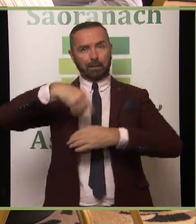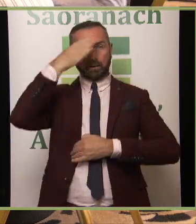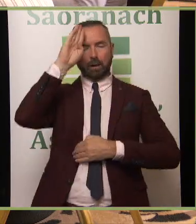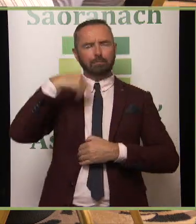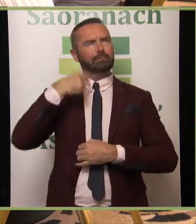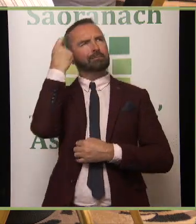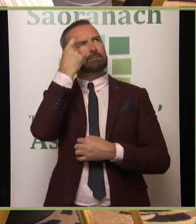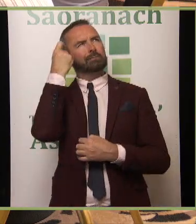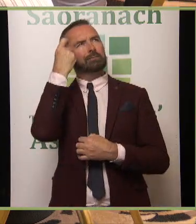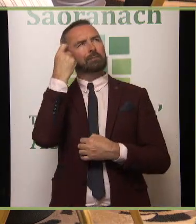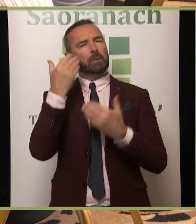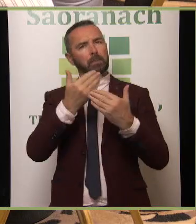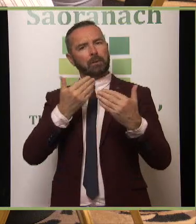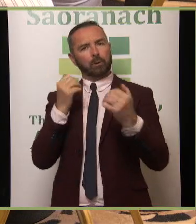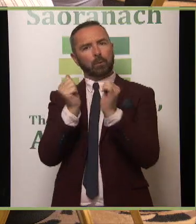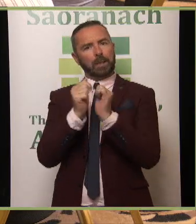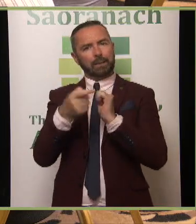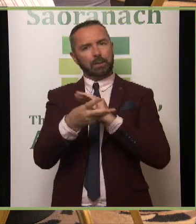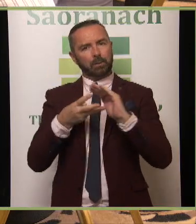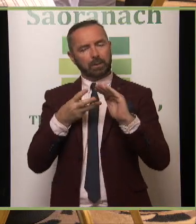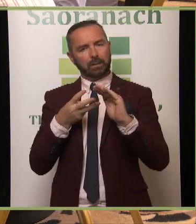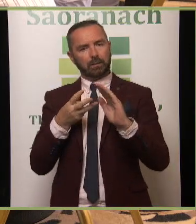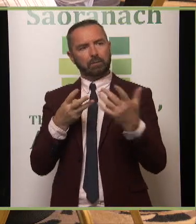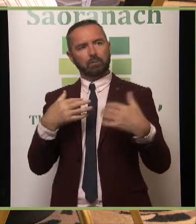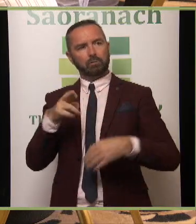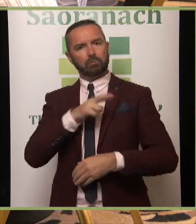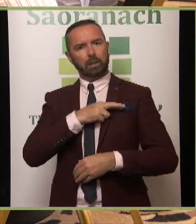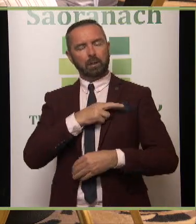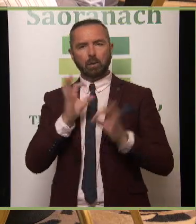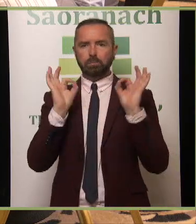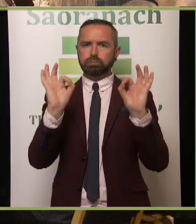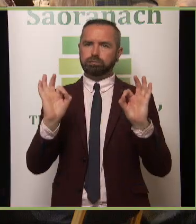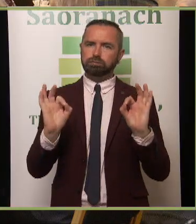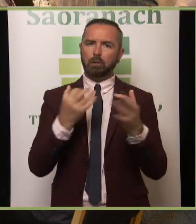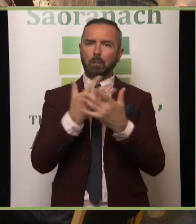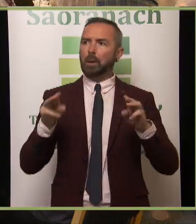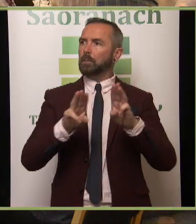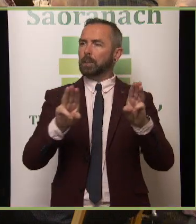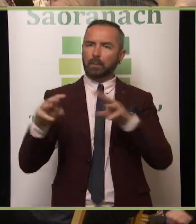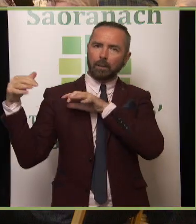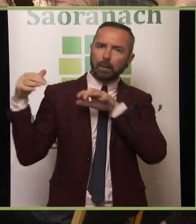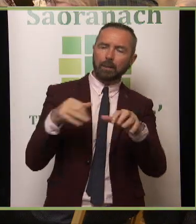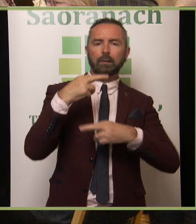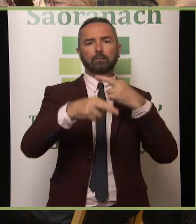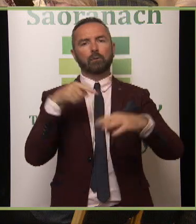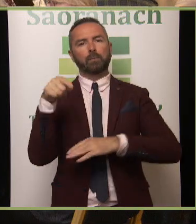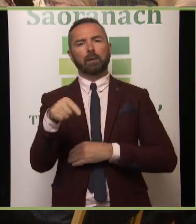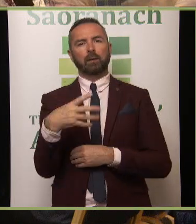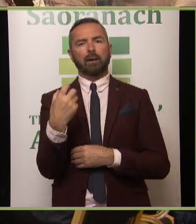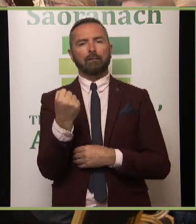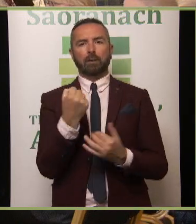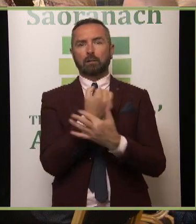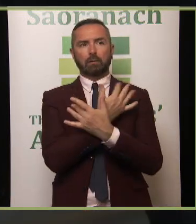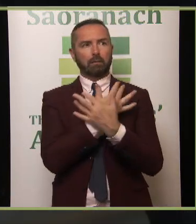it in advance of our meeting this week. It's such a wonderful mix of people that we do have in this room. We've got, you know,